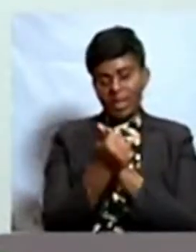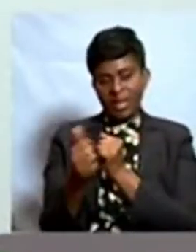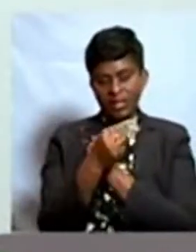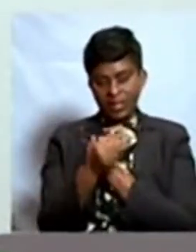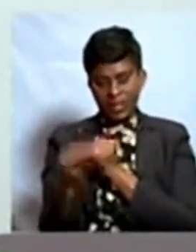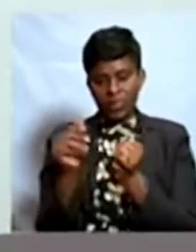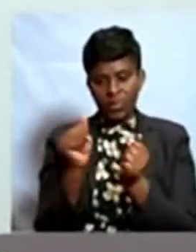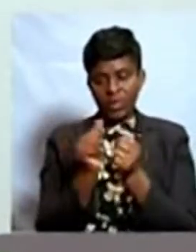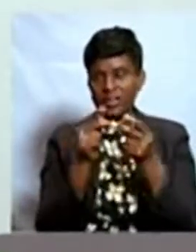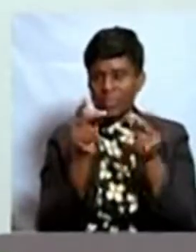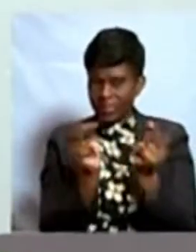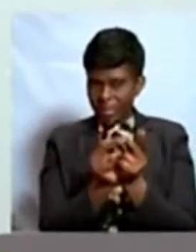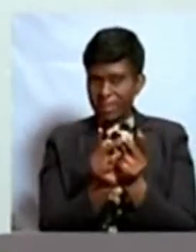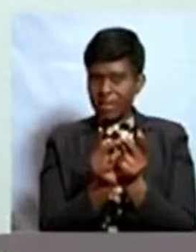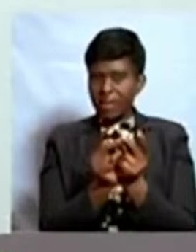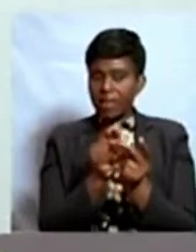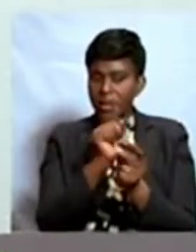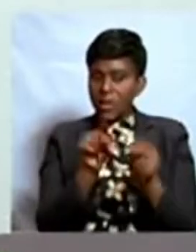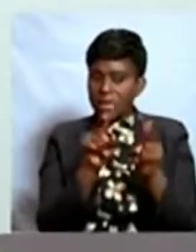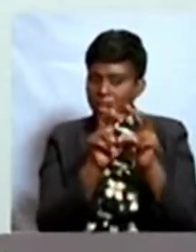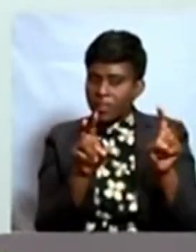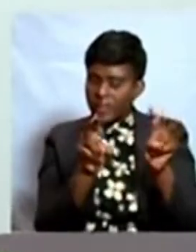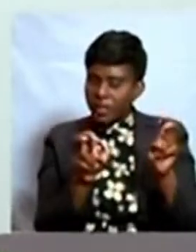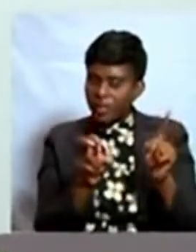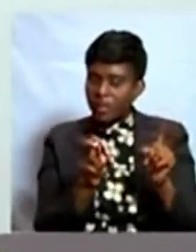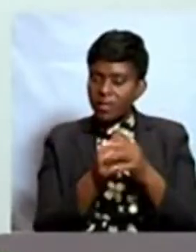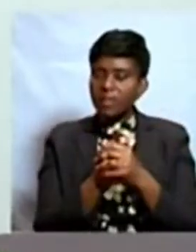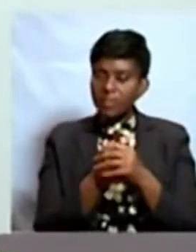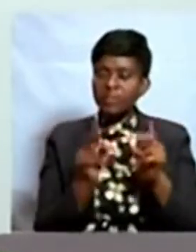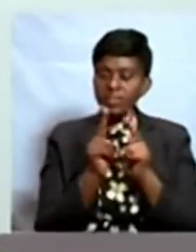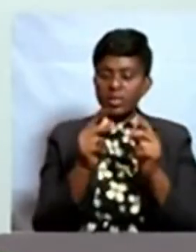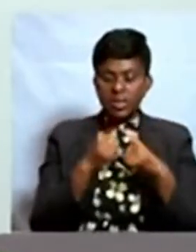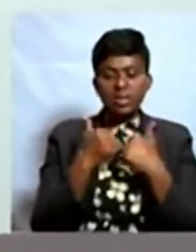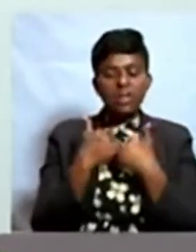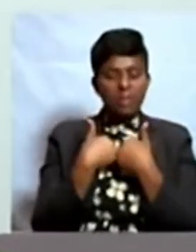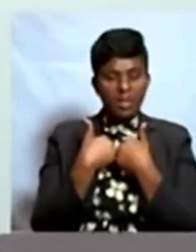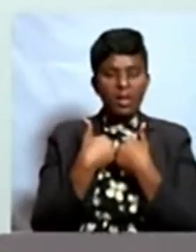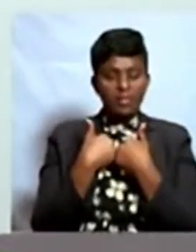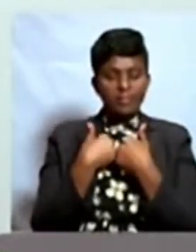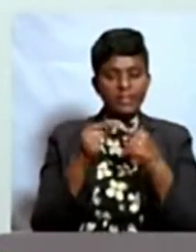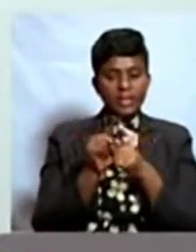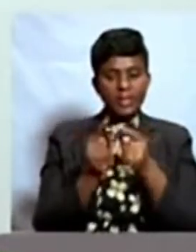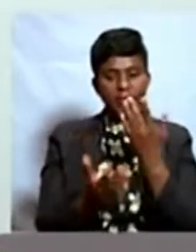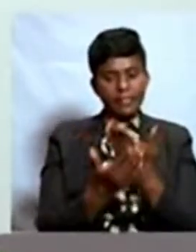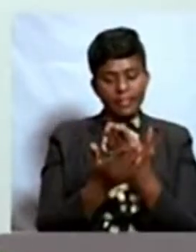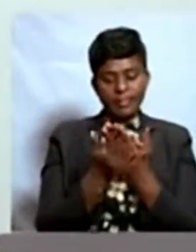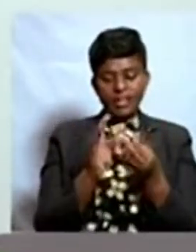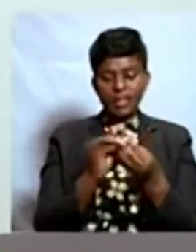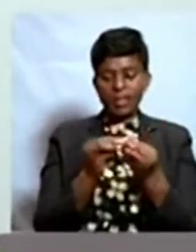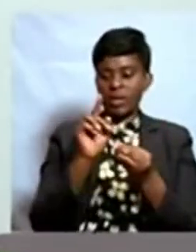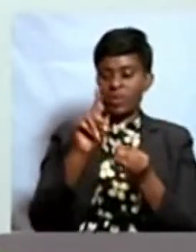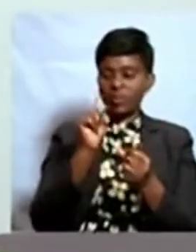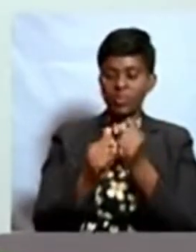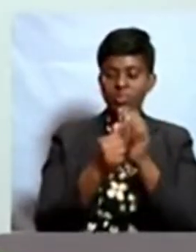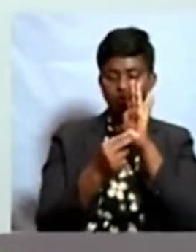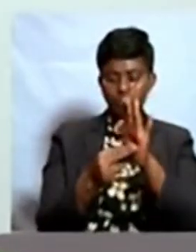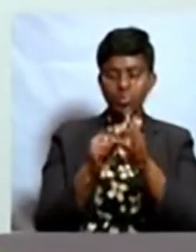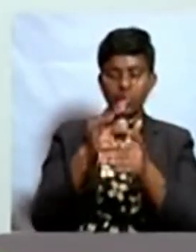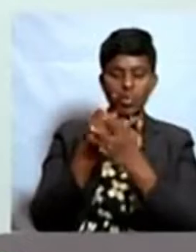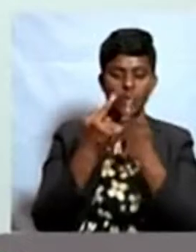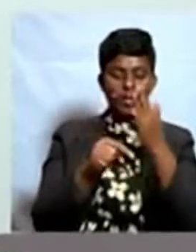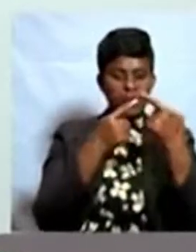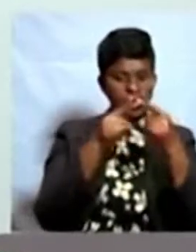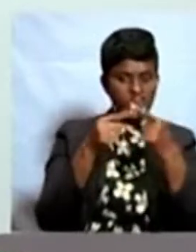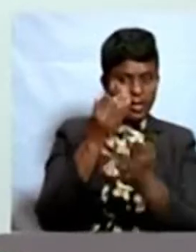materials and locations relevant to the investigations. So we have Appendix 1, which shows the matrix of